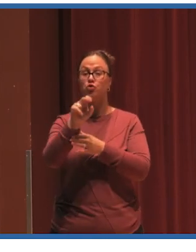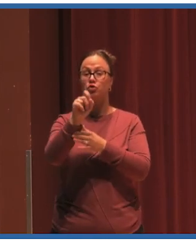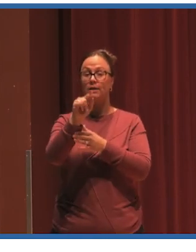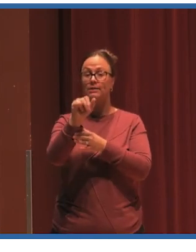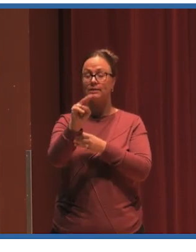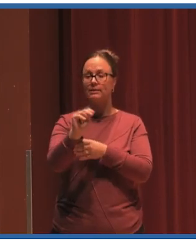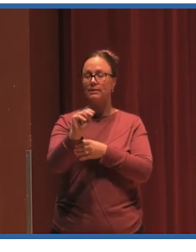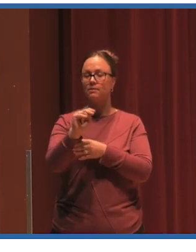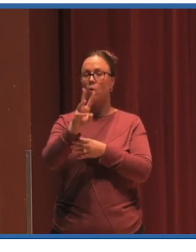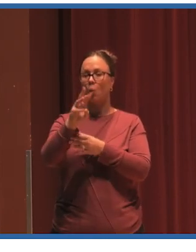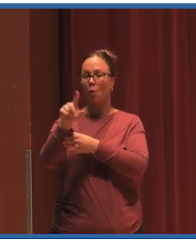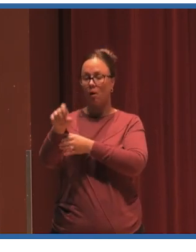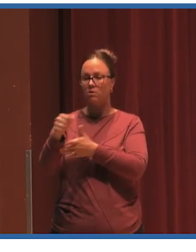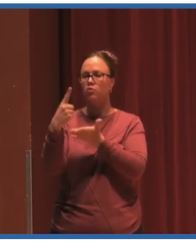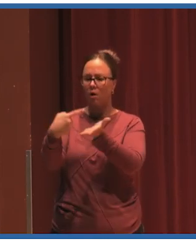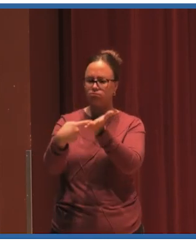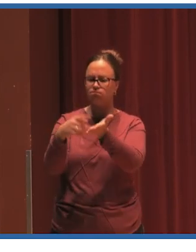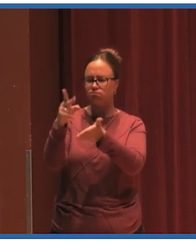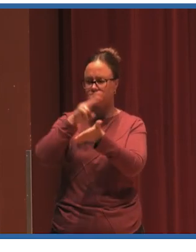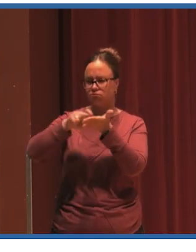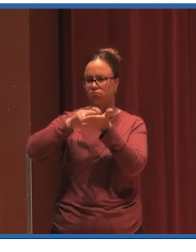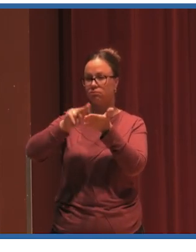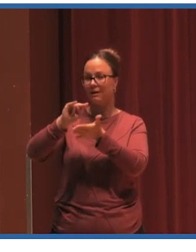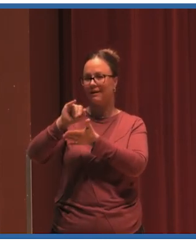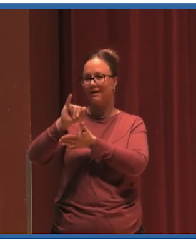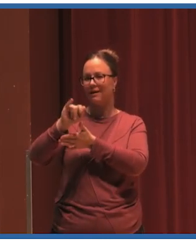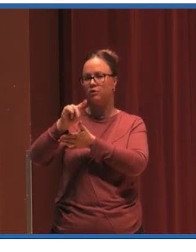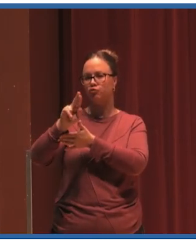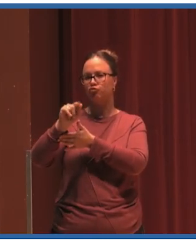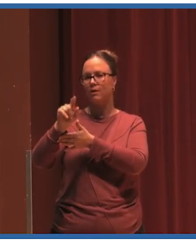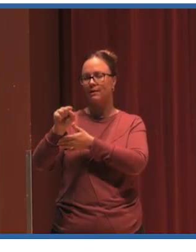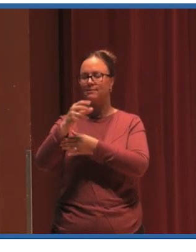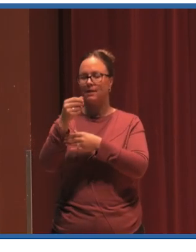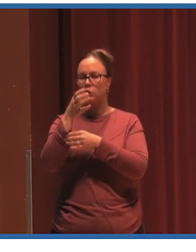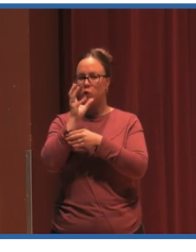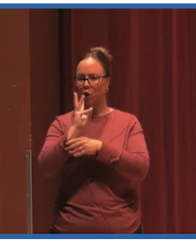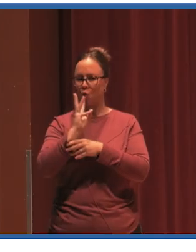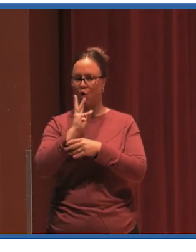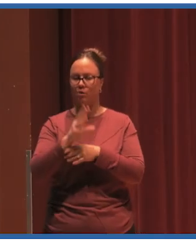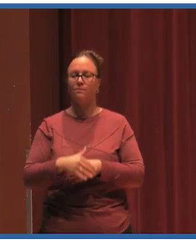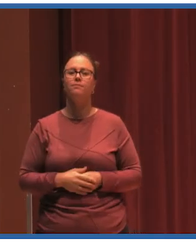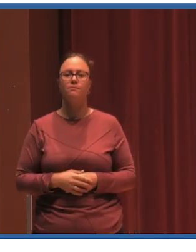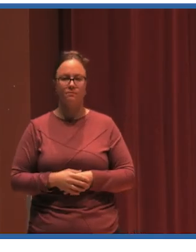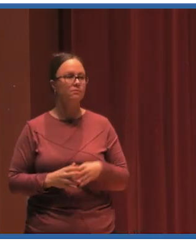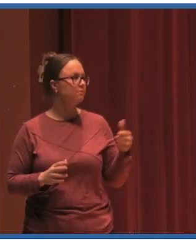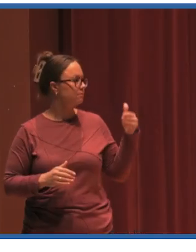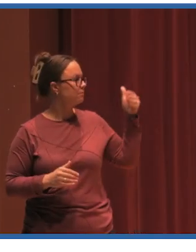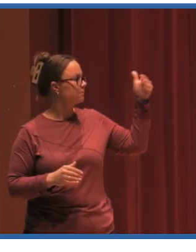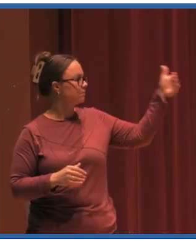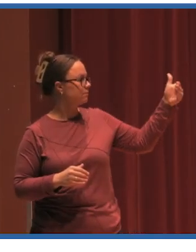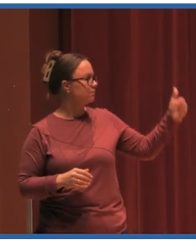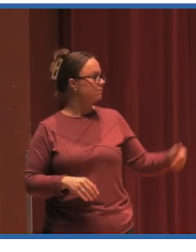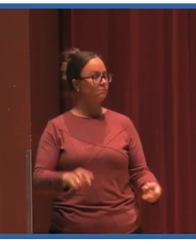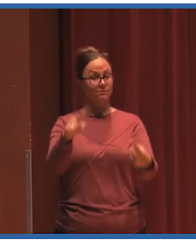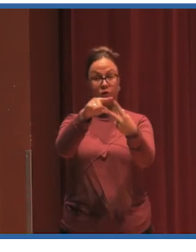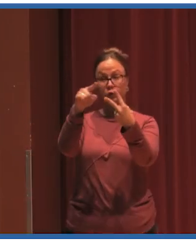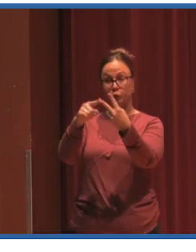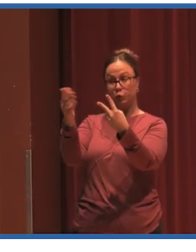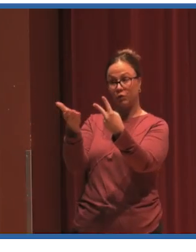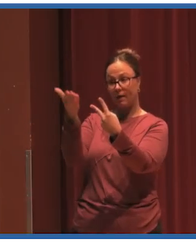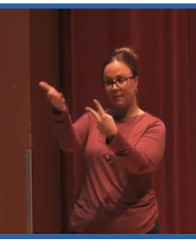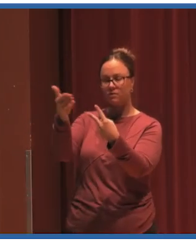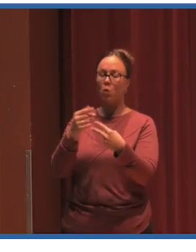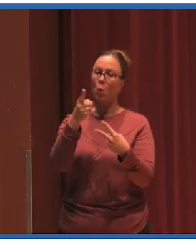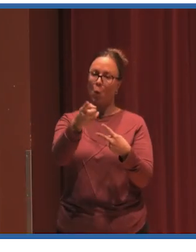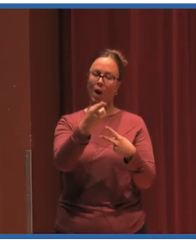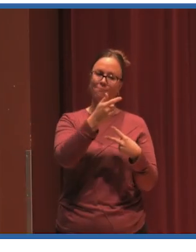research looking at nitrates in drinking water. So thanks. Thank you. Yeah, Dr. Deming. Two recommendations, one